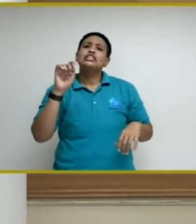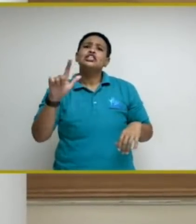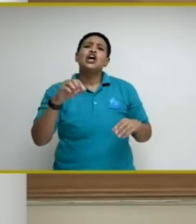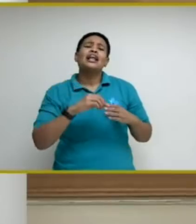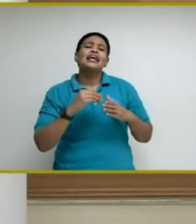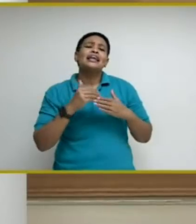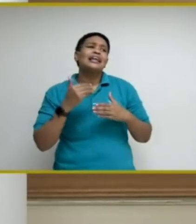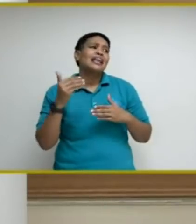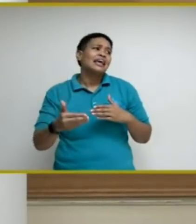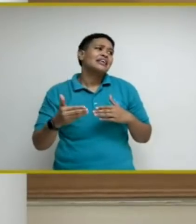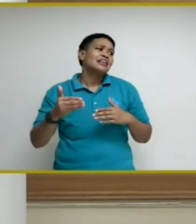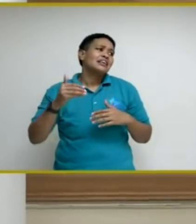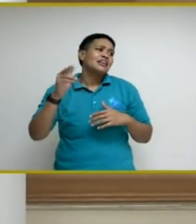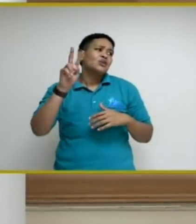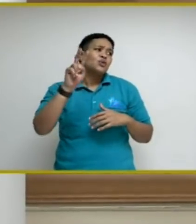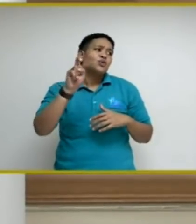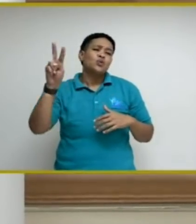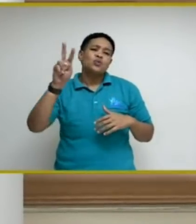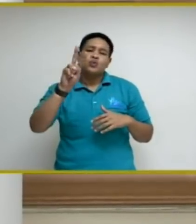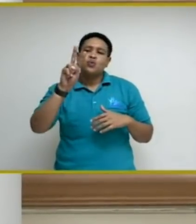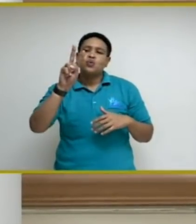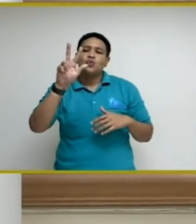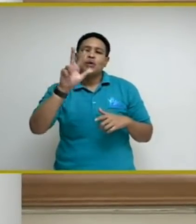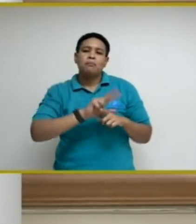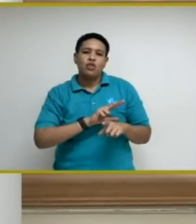next 2 to 3 months.